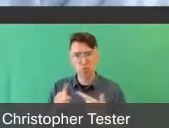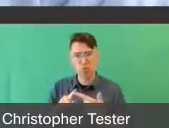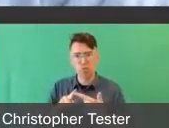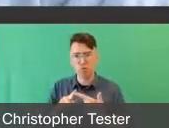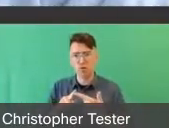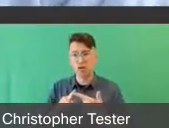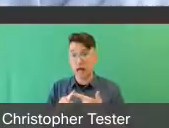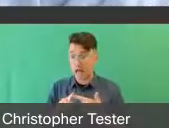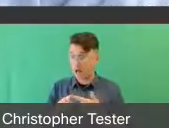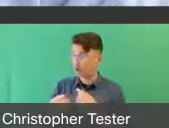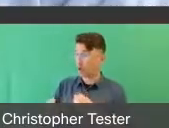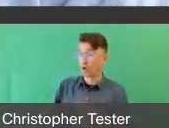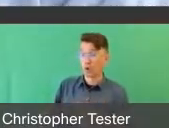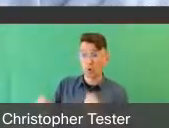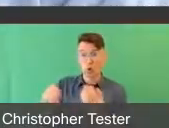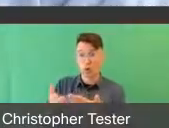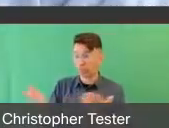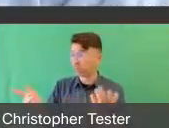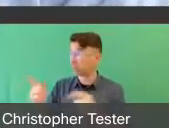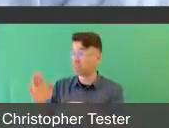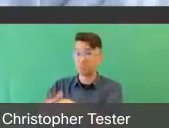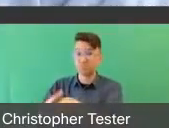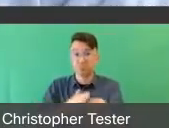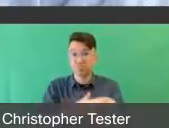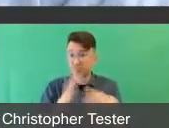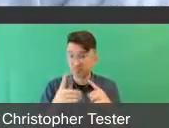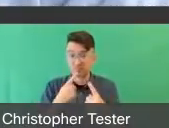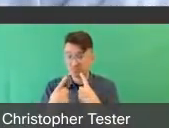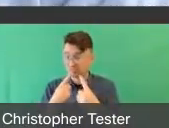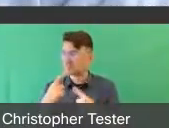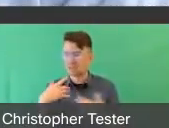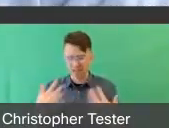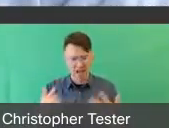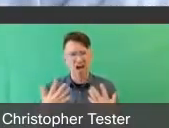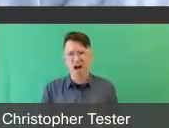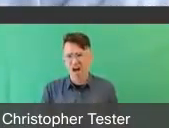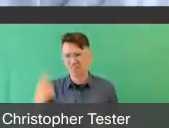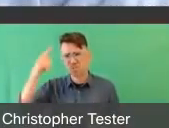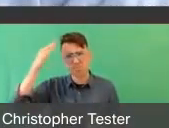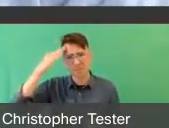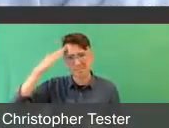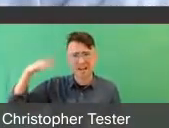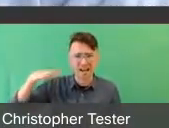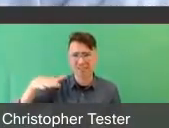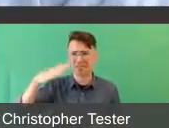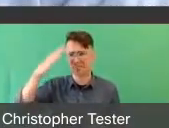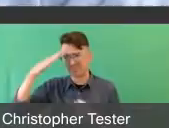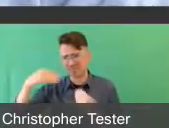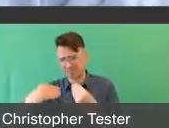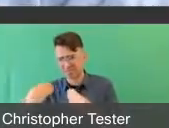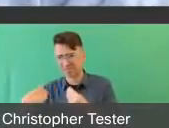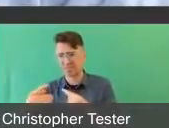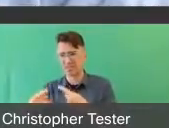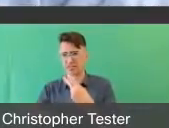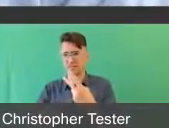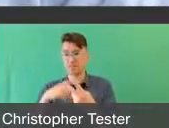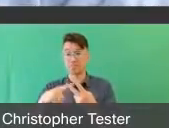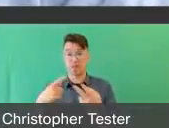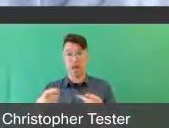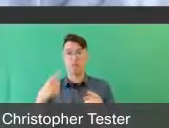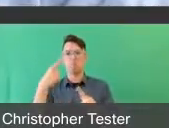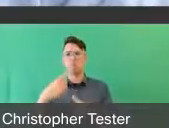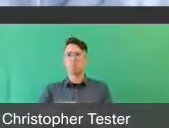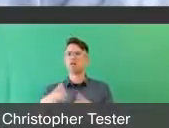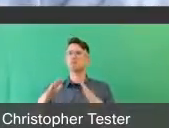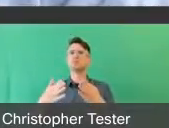and responded to by mainstreaming mental health services across society. I'm speaking